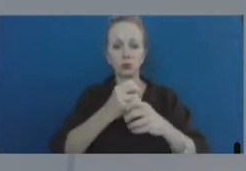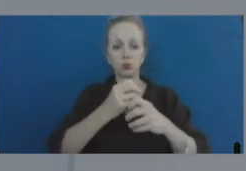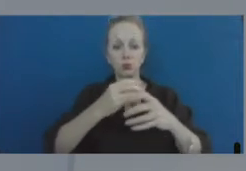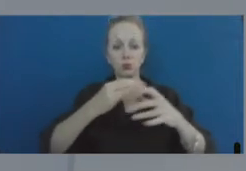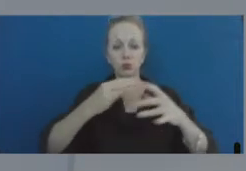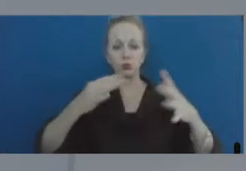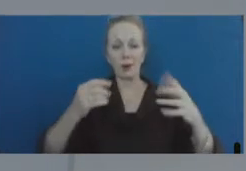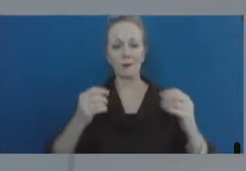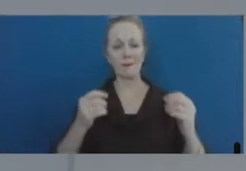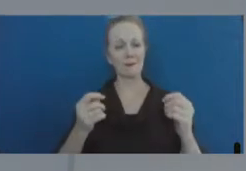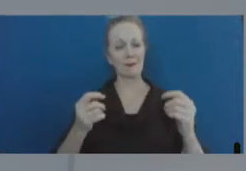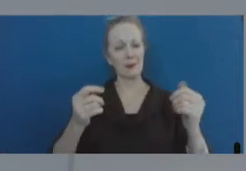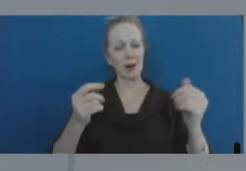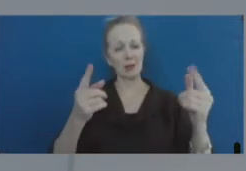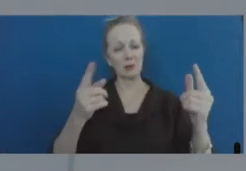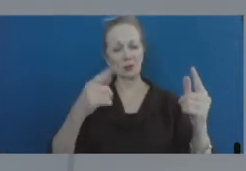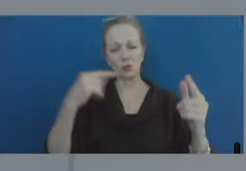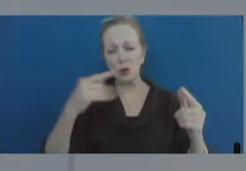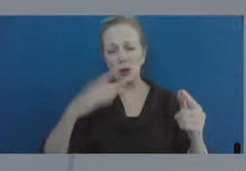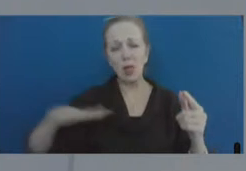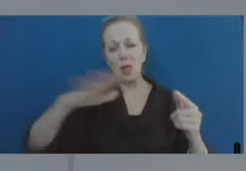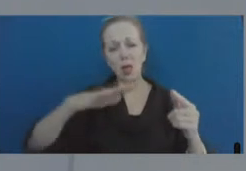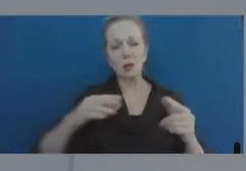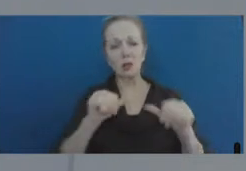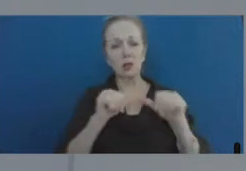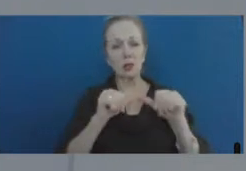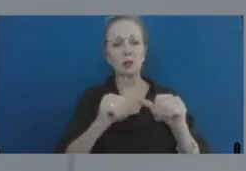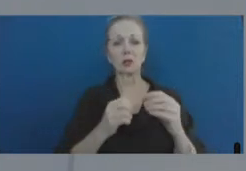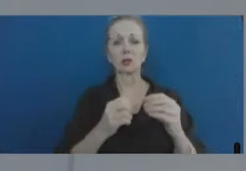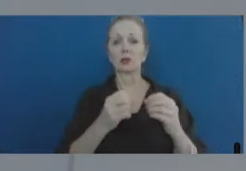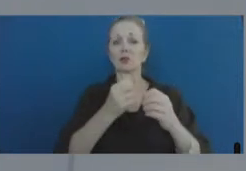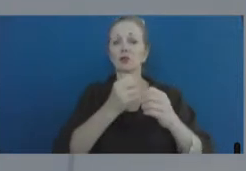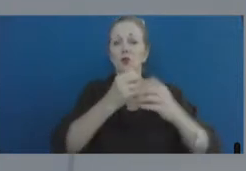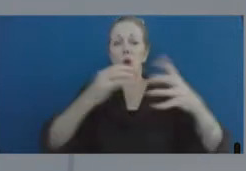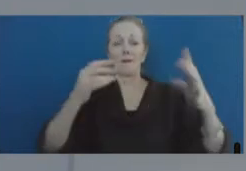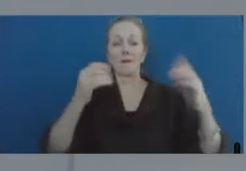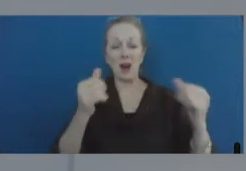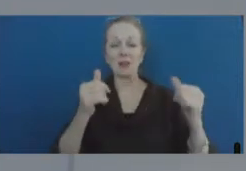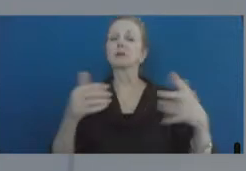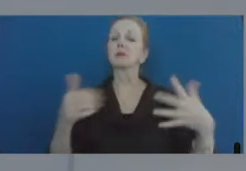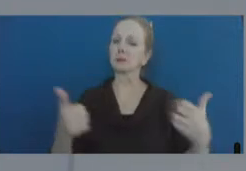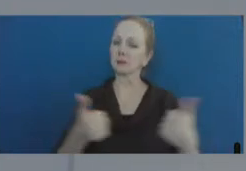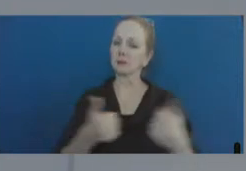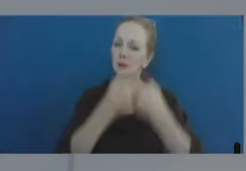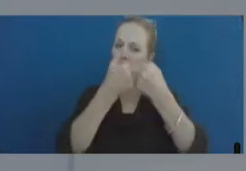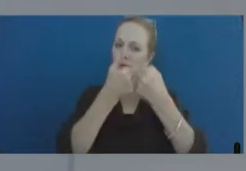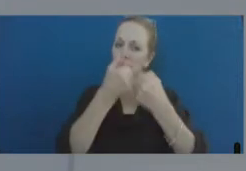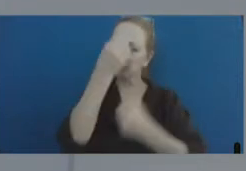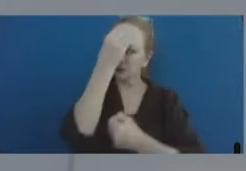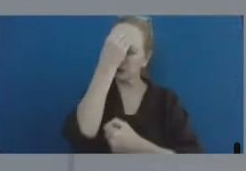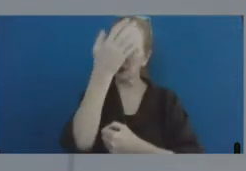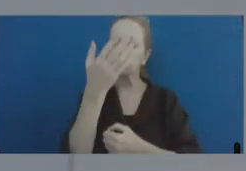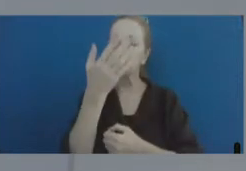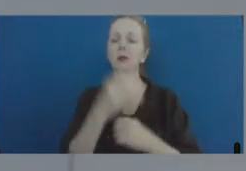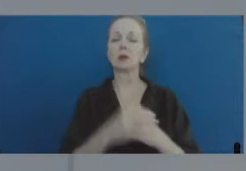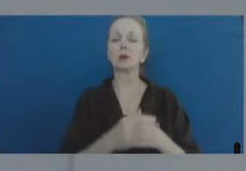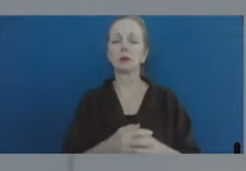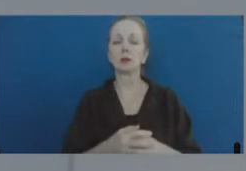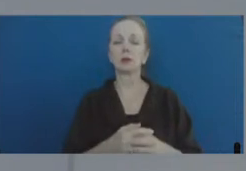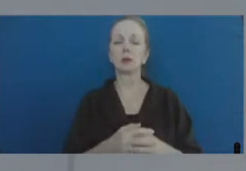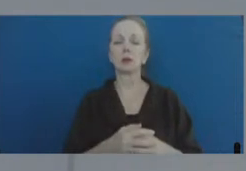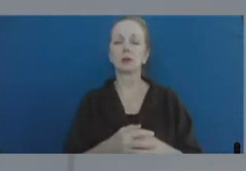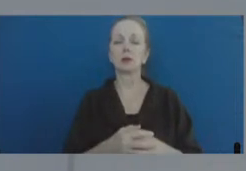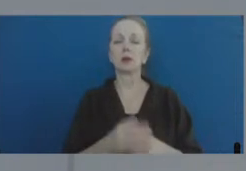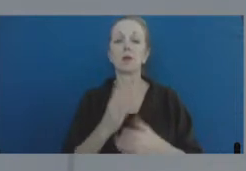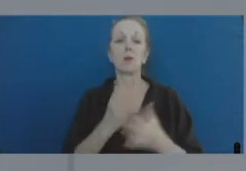space and green space continues to be a challenge. So having that as part of this amendment would certainly